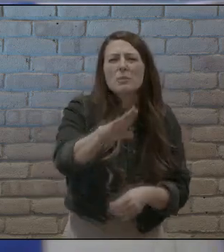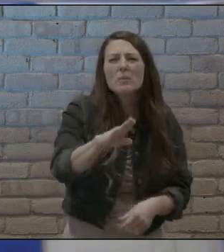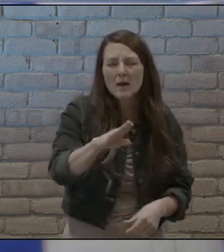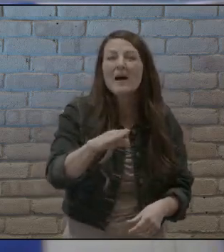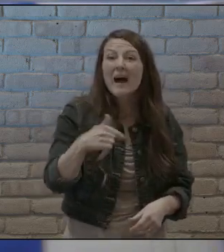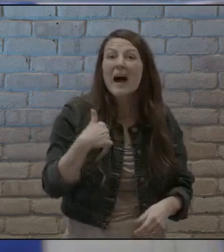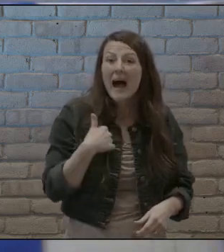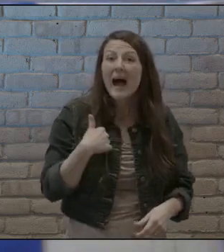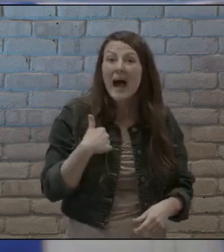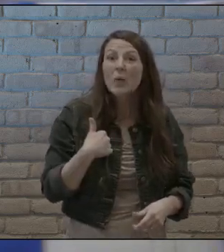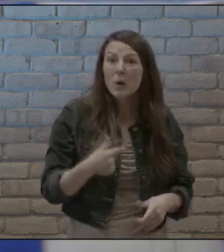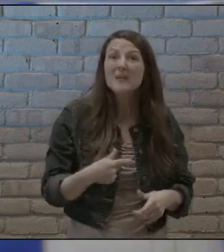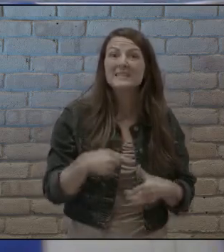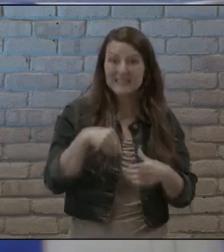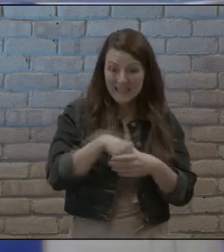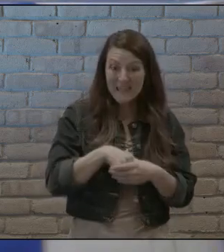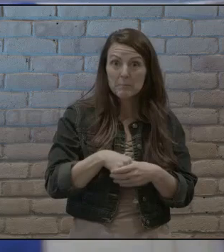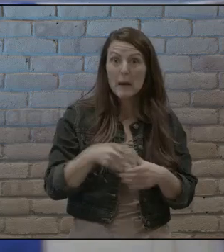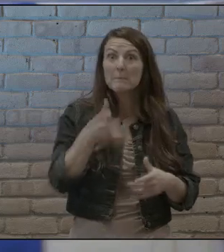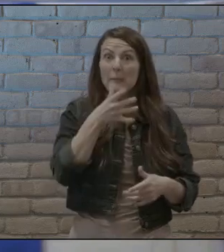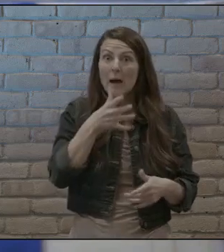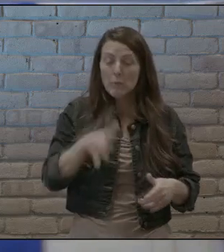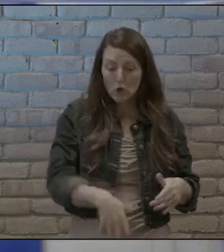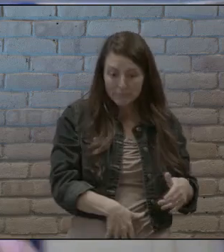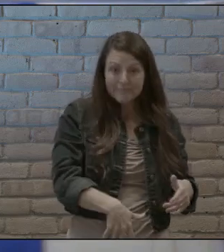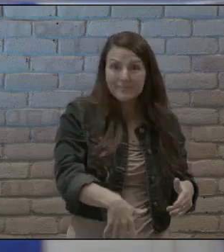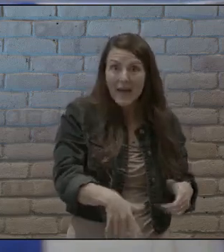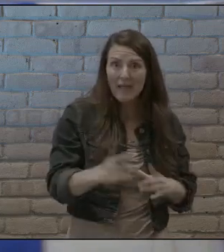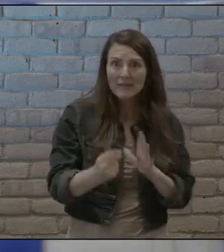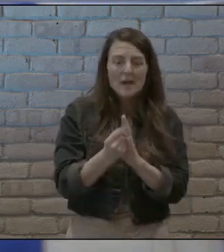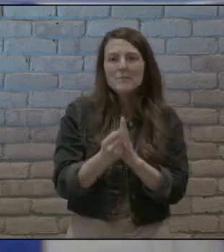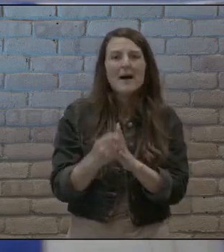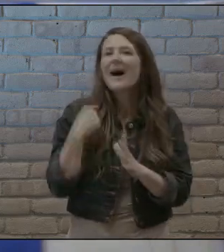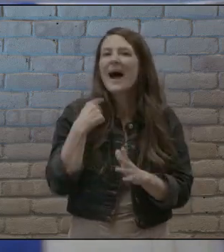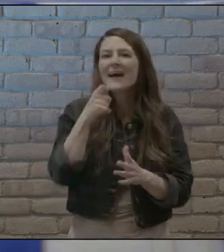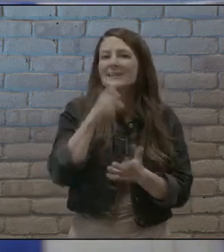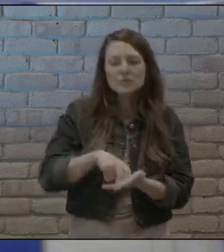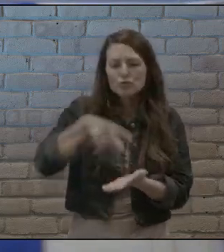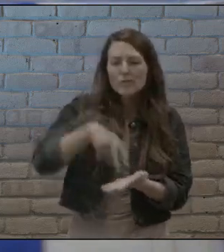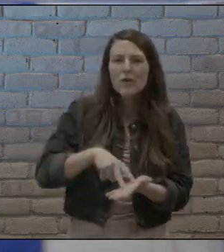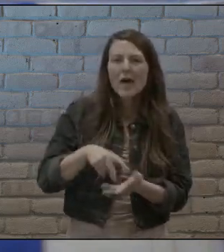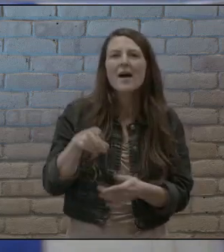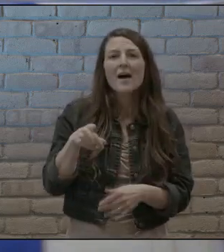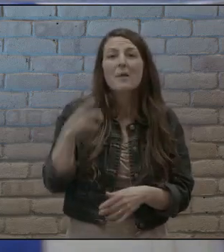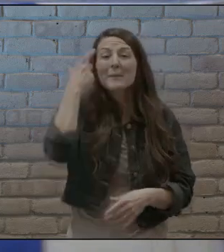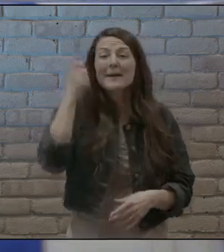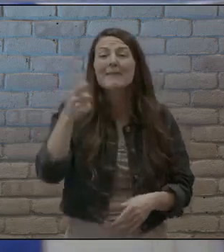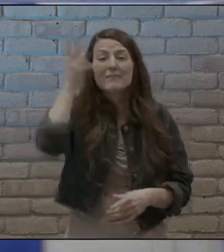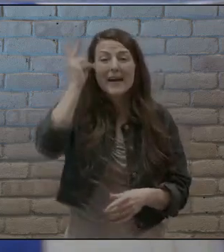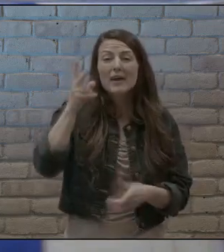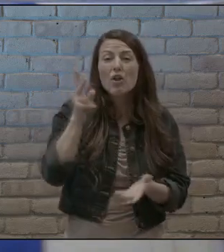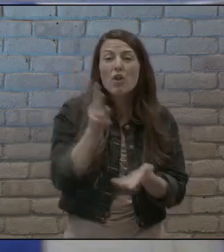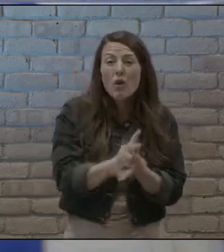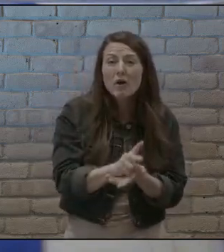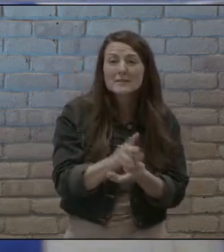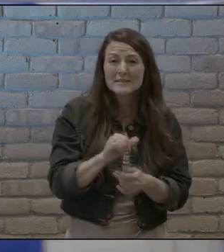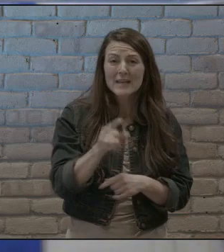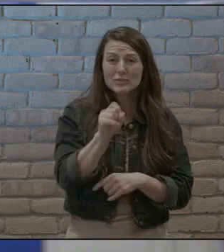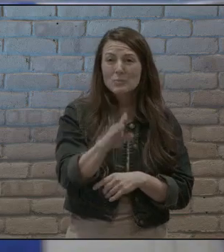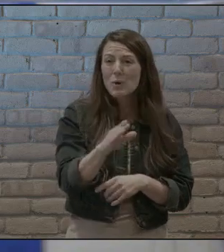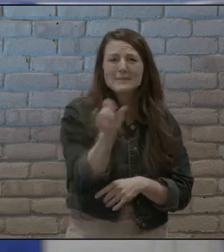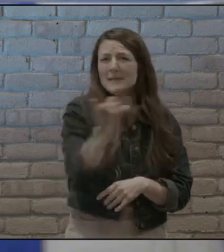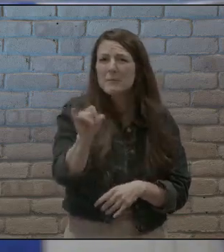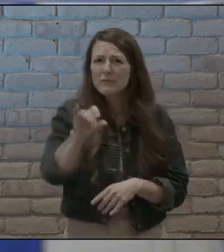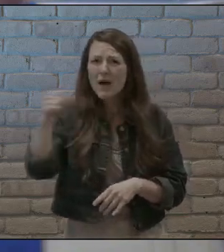mother's womb at that time, and I was not jumping for joy because they lost that Super Bowl like they've lost every other Super